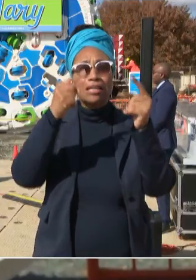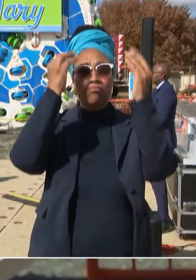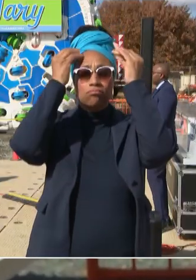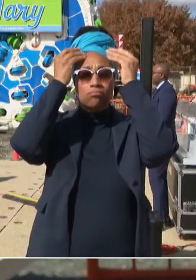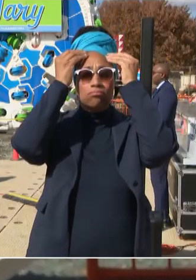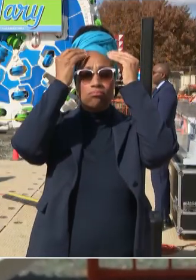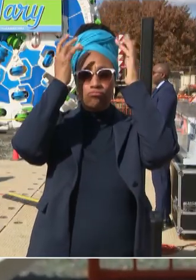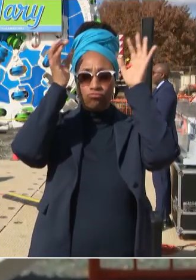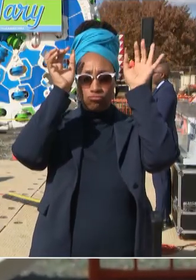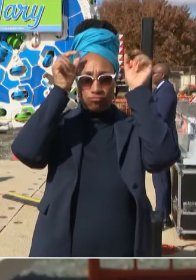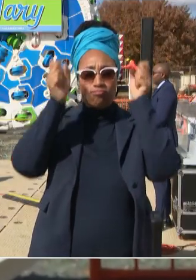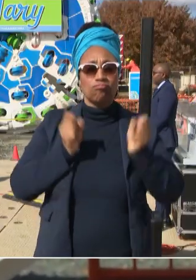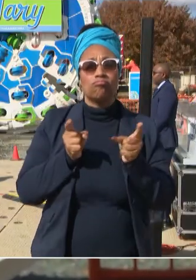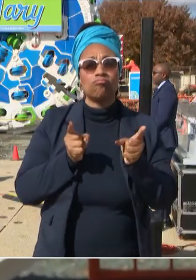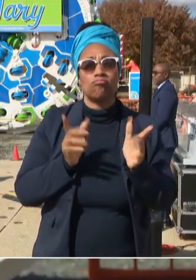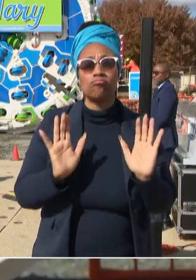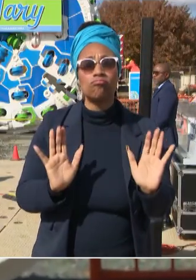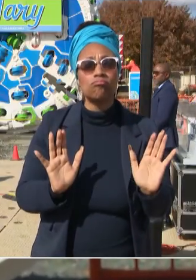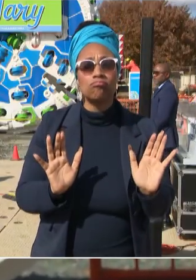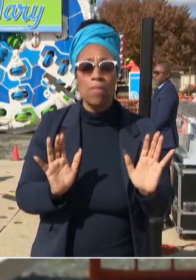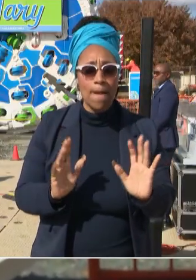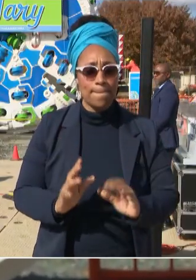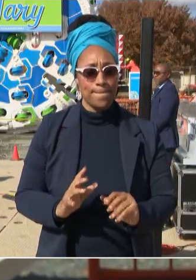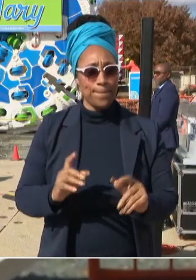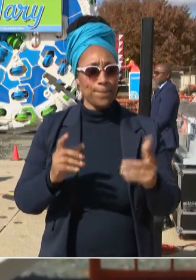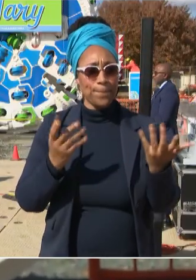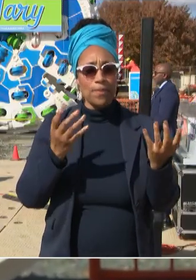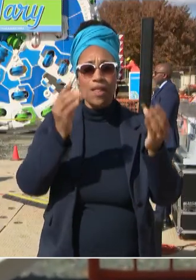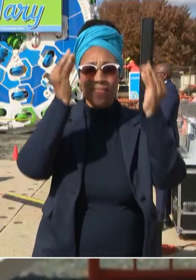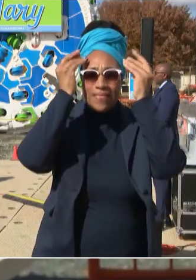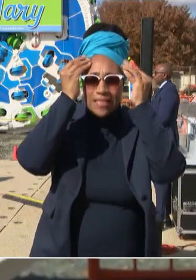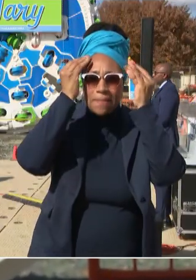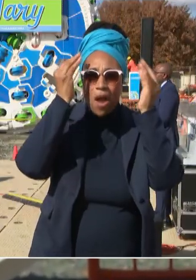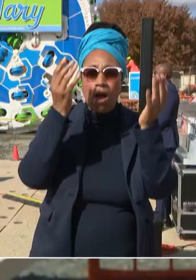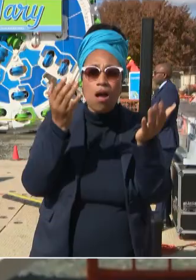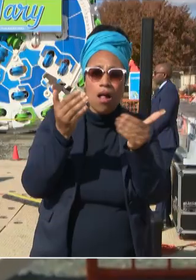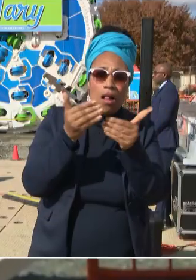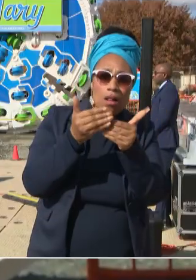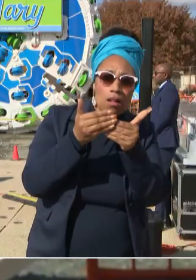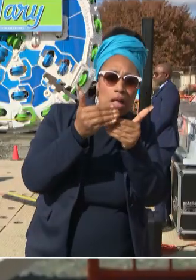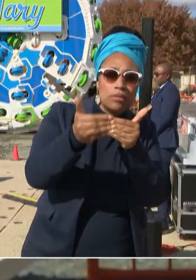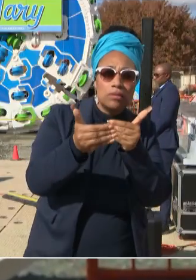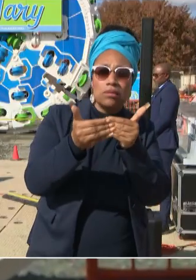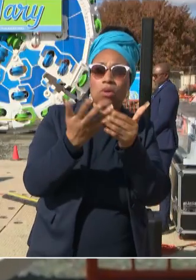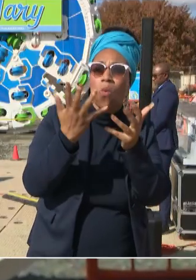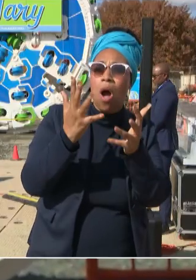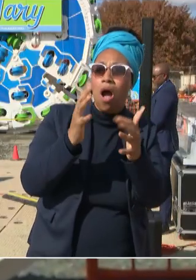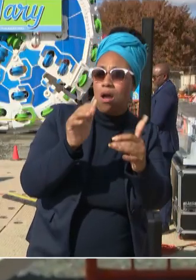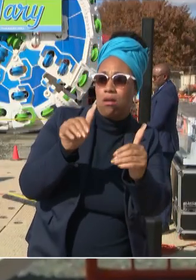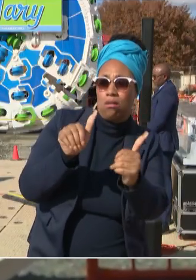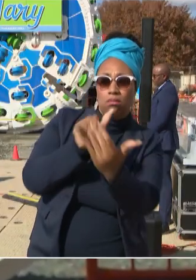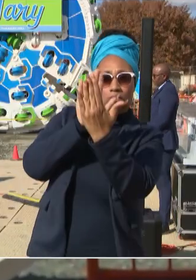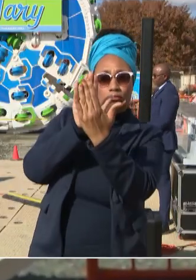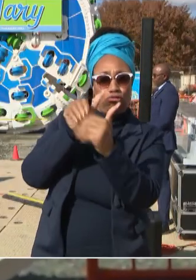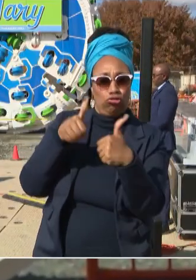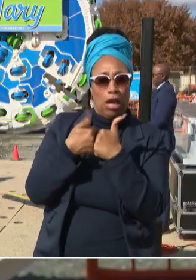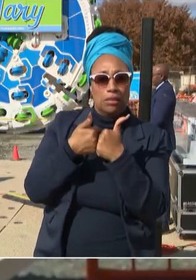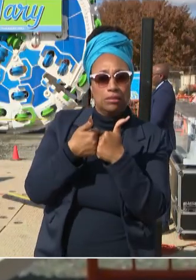about kind of the next challenge, and the next challenge is making sure that we can secure our own